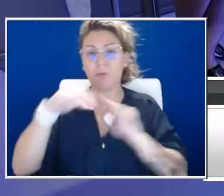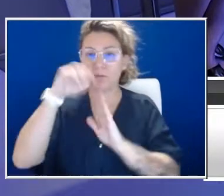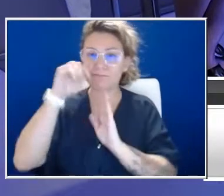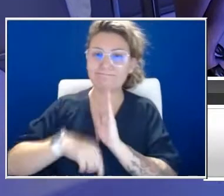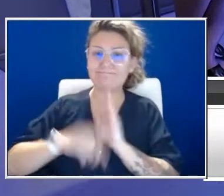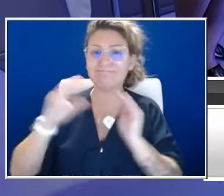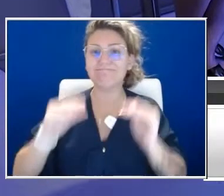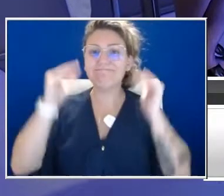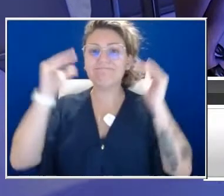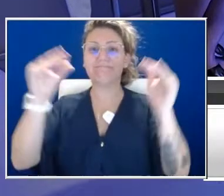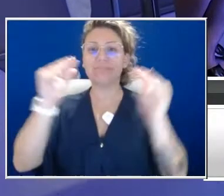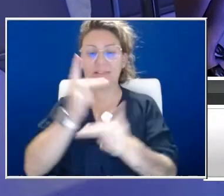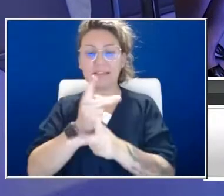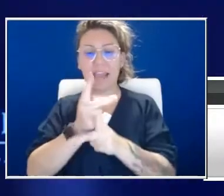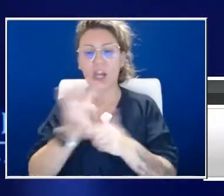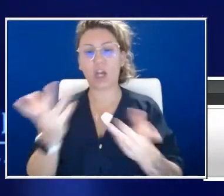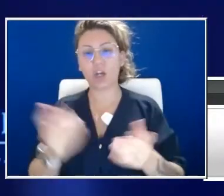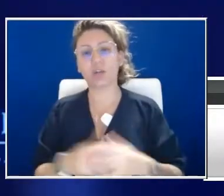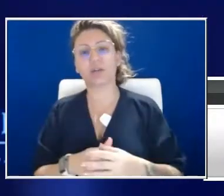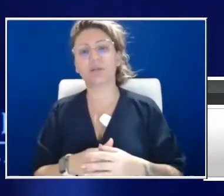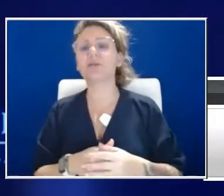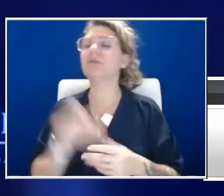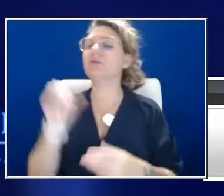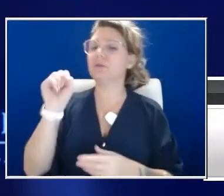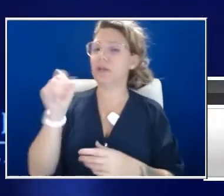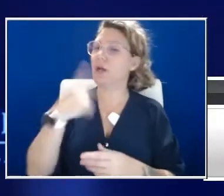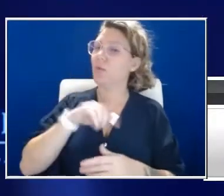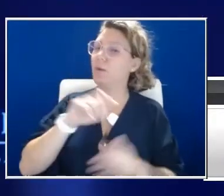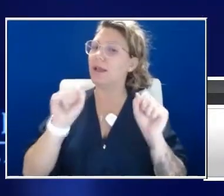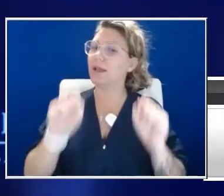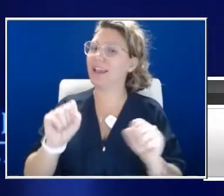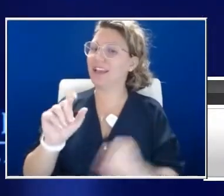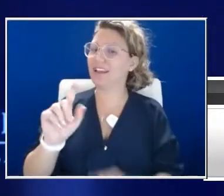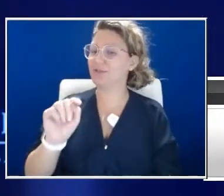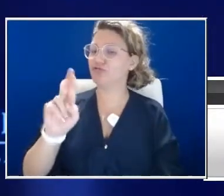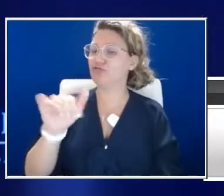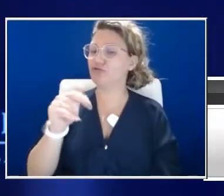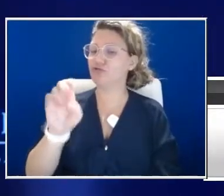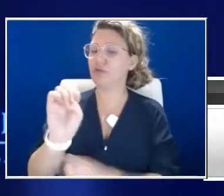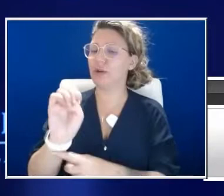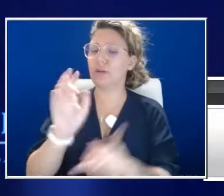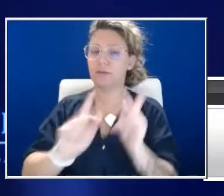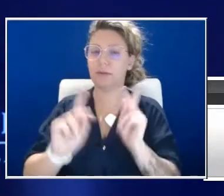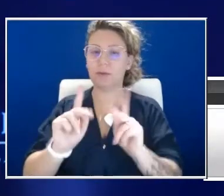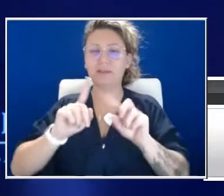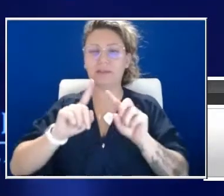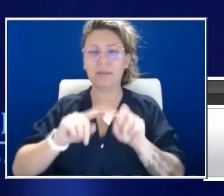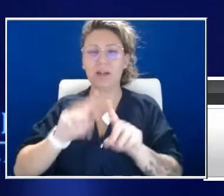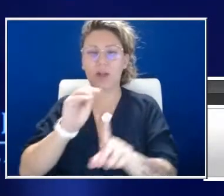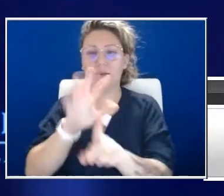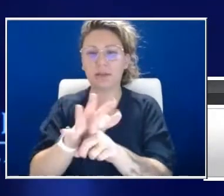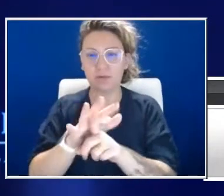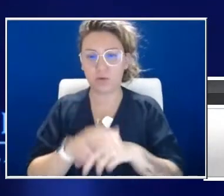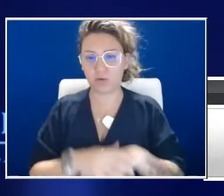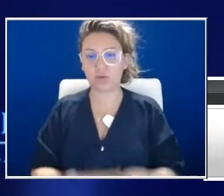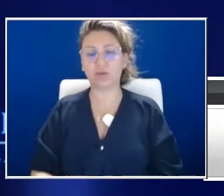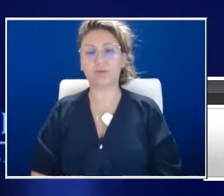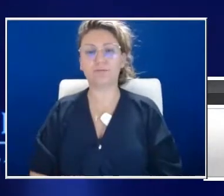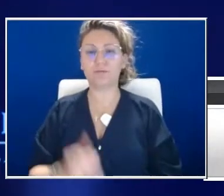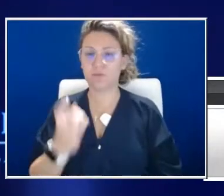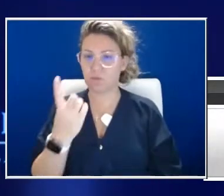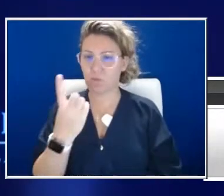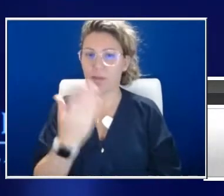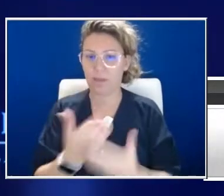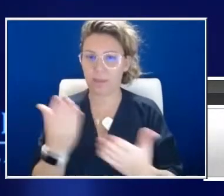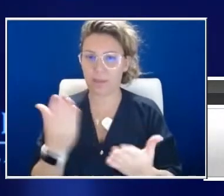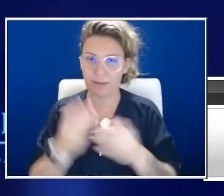care? Absolutely. So we can kind of triage, as we call it, people depending on what that exposure is. So that's one of the things that we can do is, depending